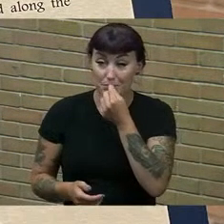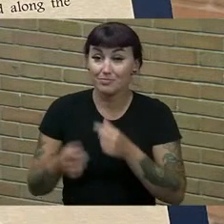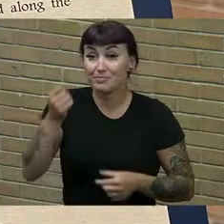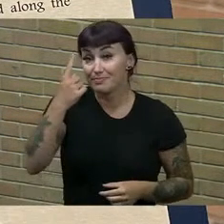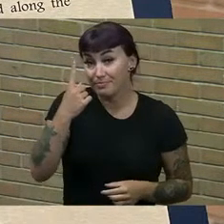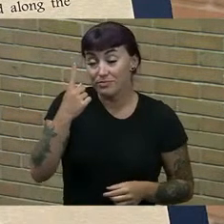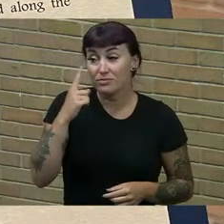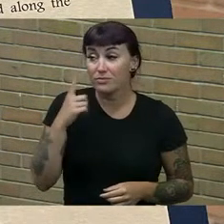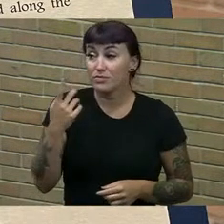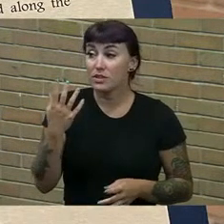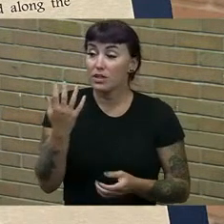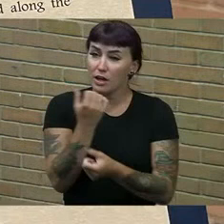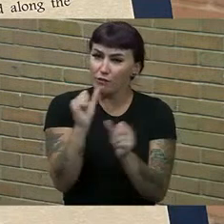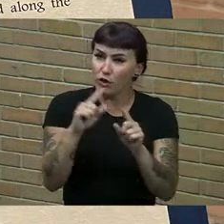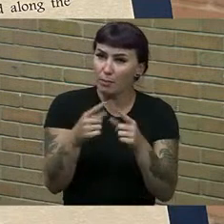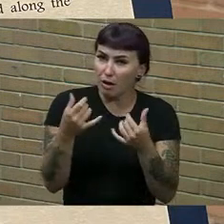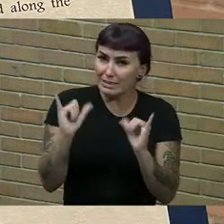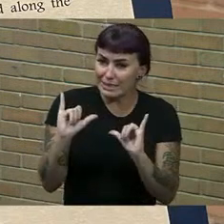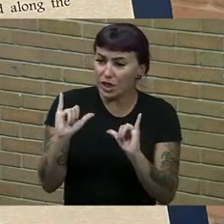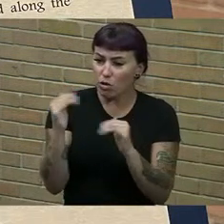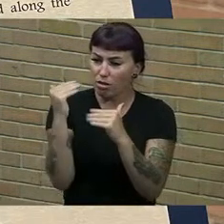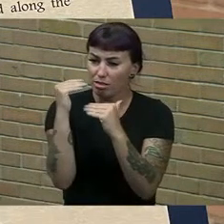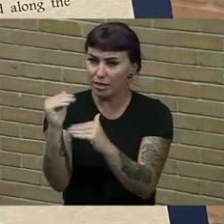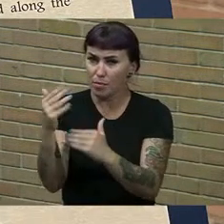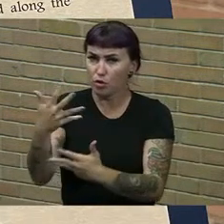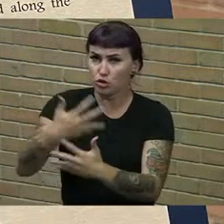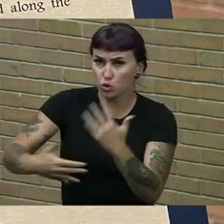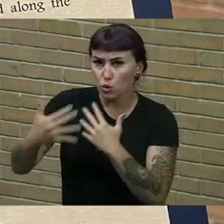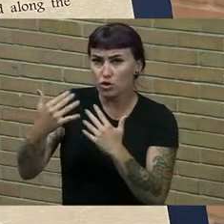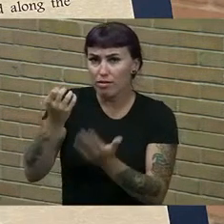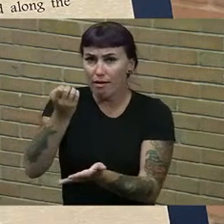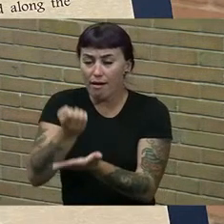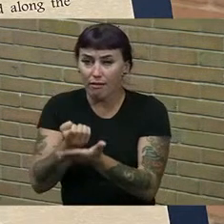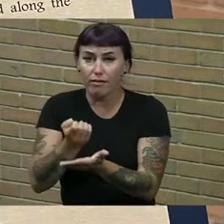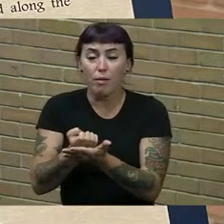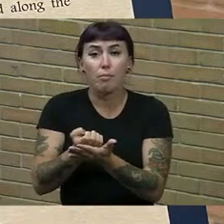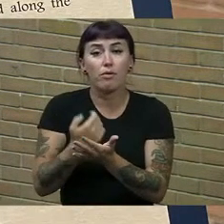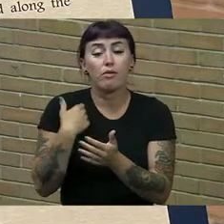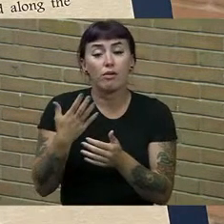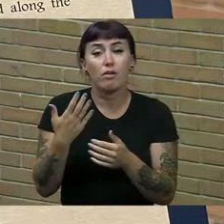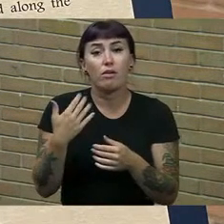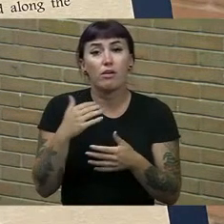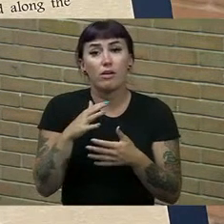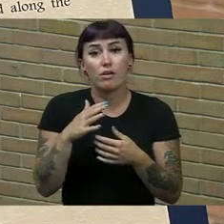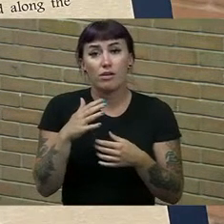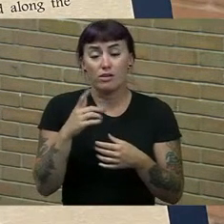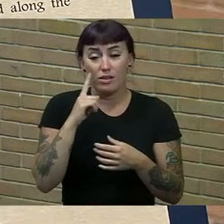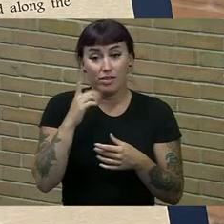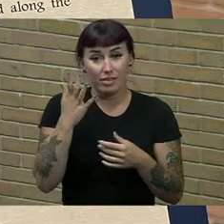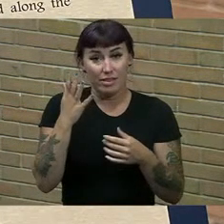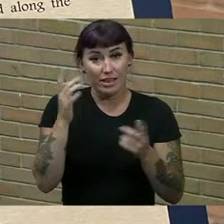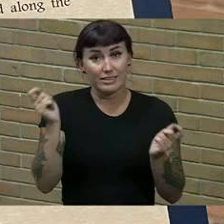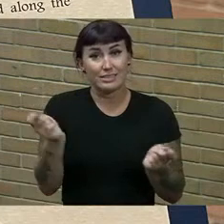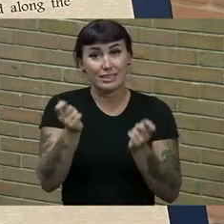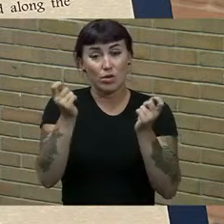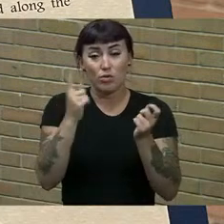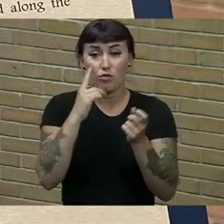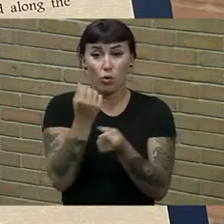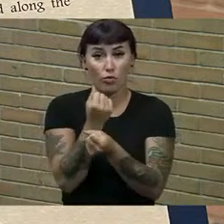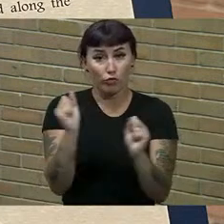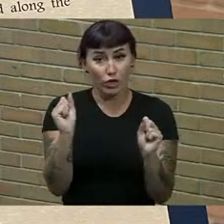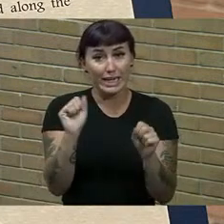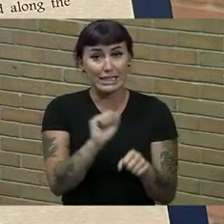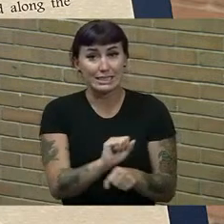whereas free but still constrained socially and economically, the following celebration by freed slaves in